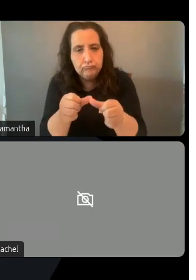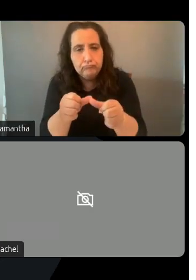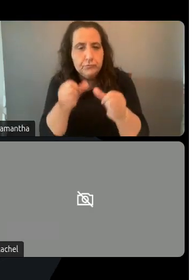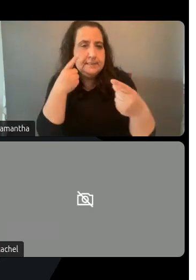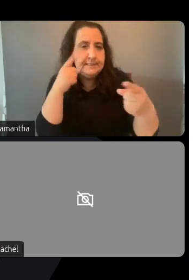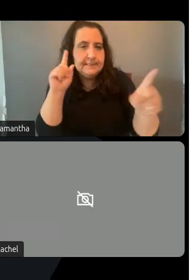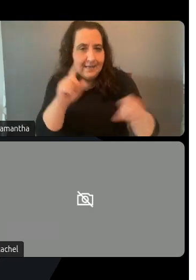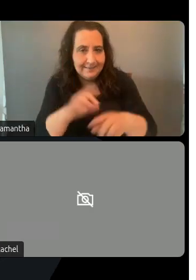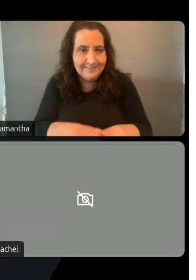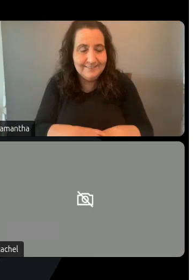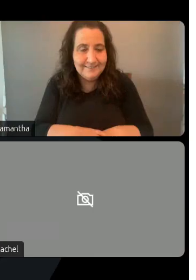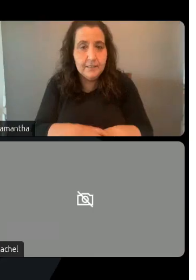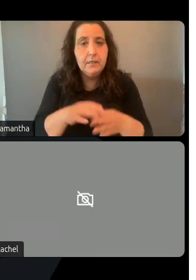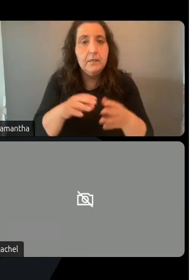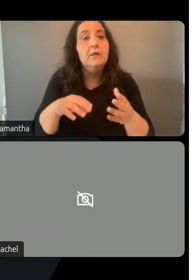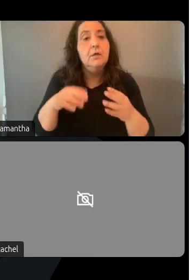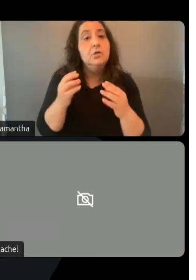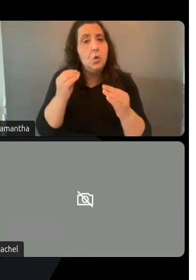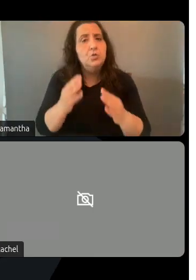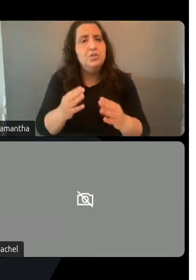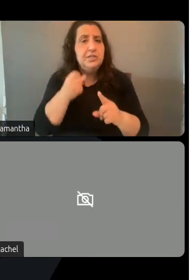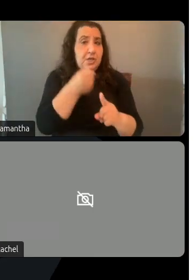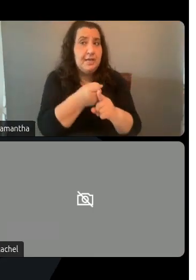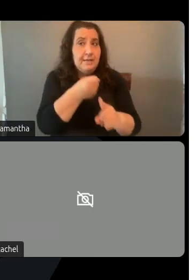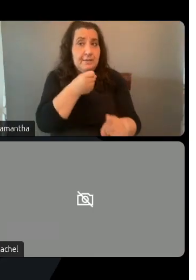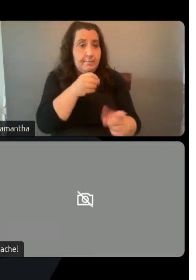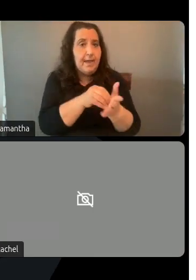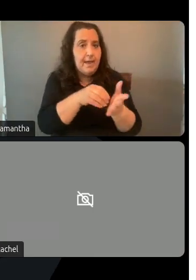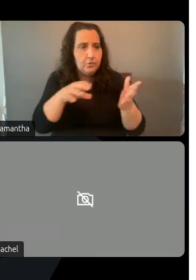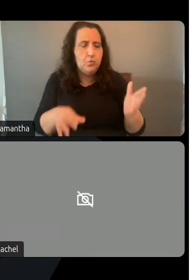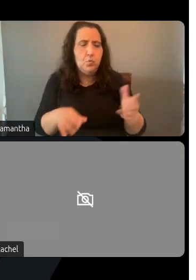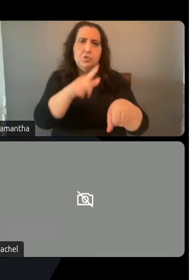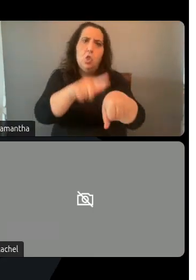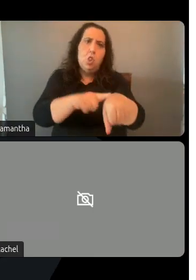So teachers have long-lasting impacts for our student body.